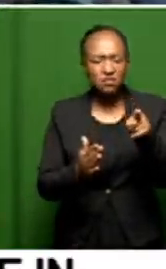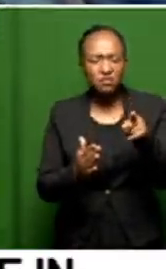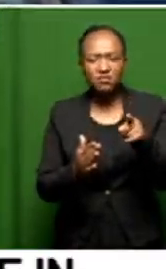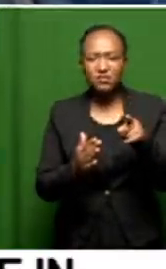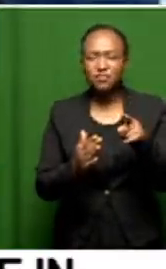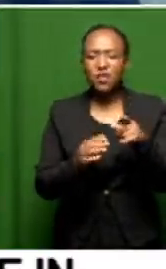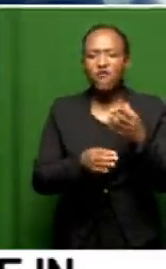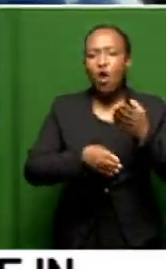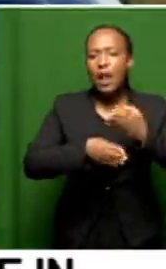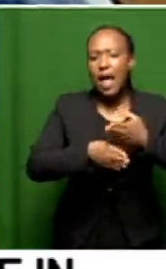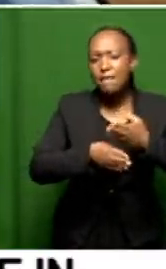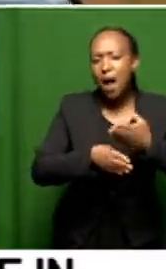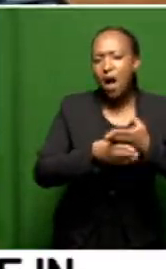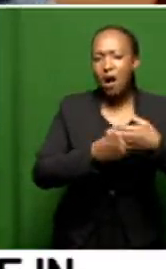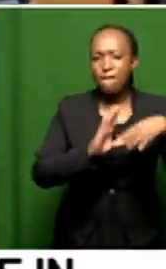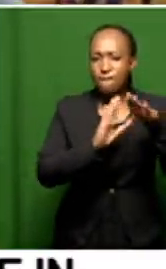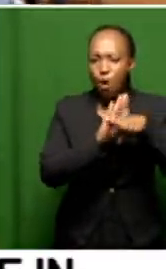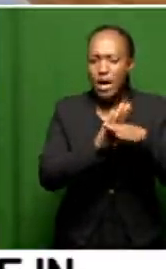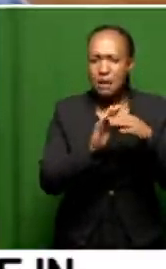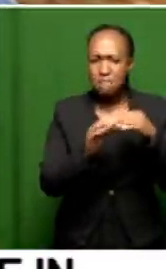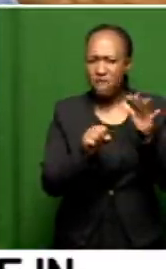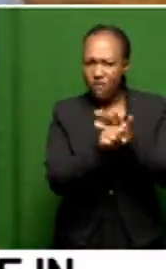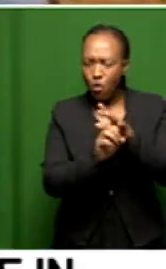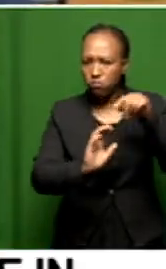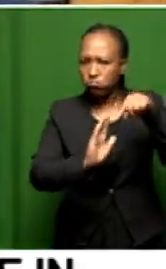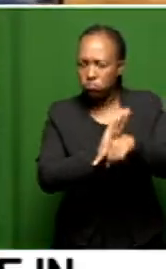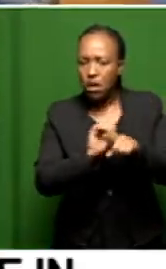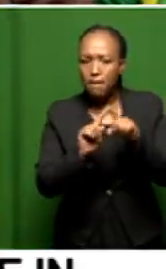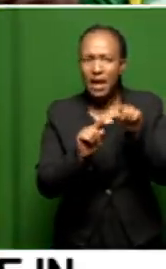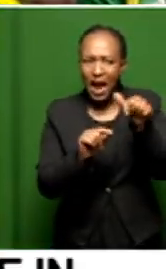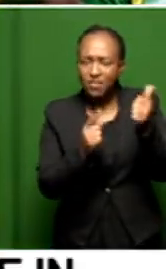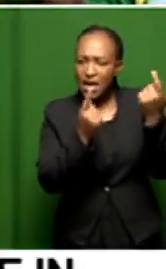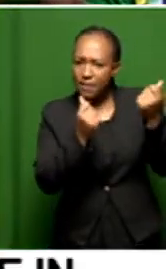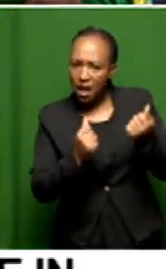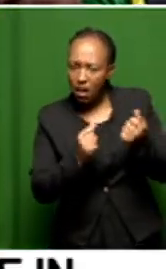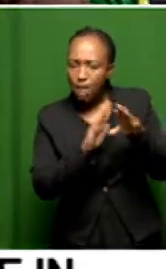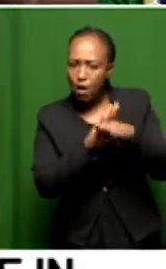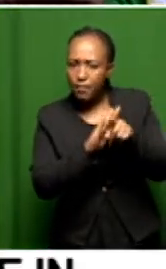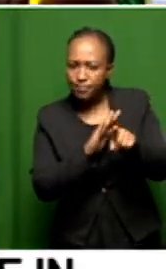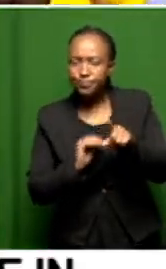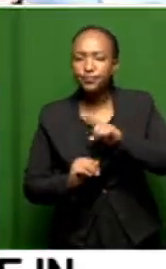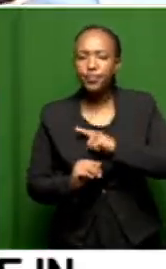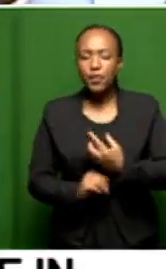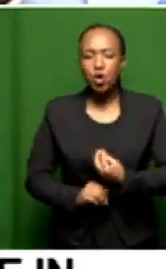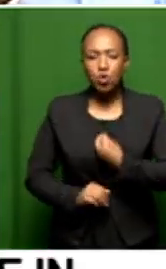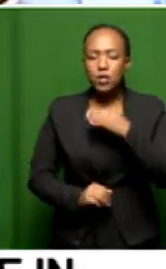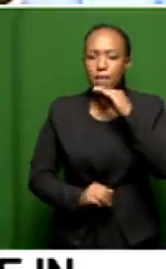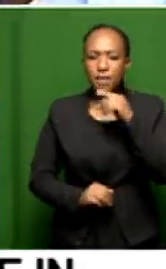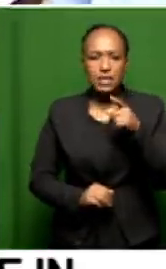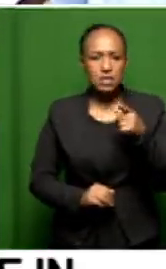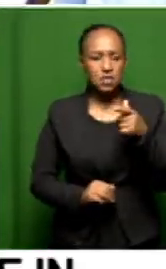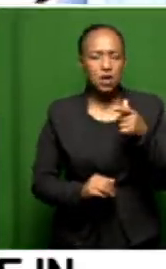or labor-intensive programs, but also capital-intensive programs, because as we said, understanding our youth, not everyone has